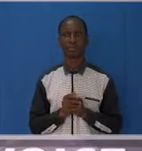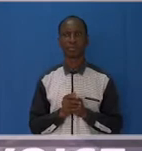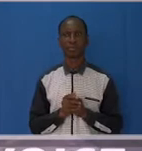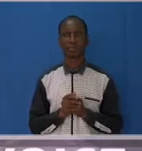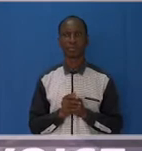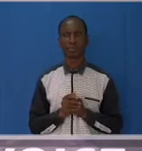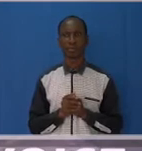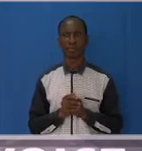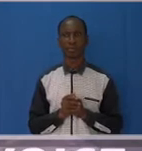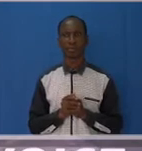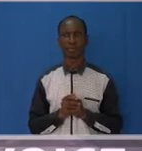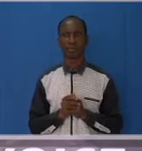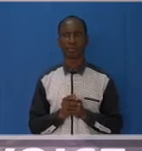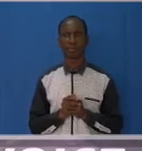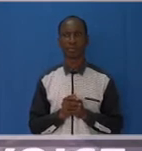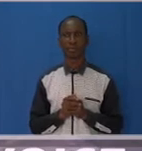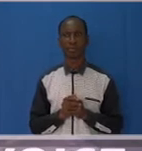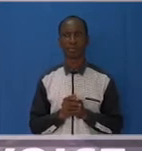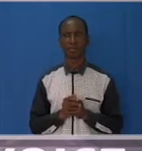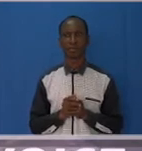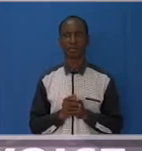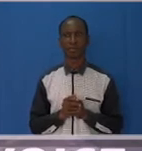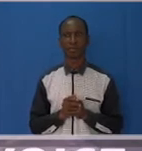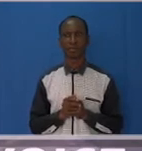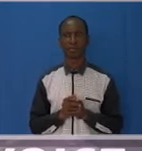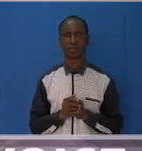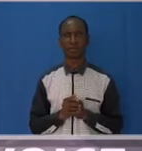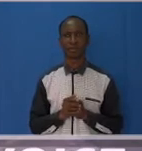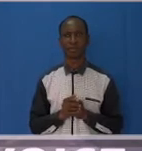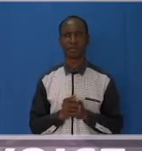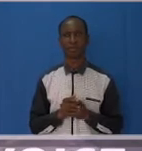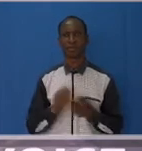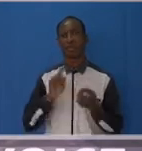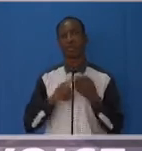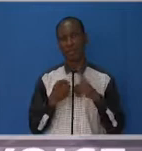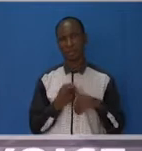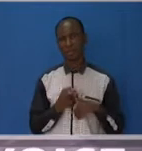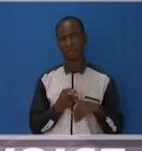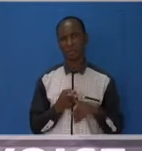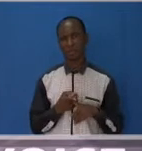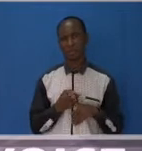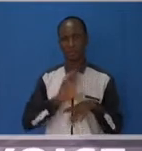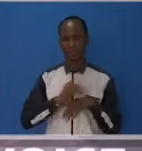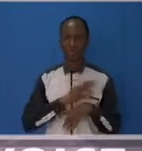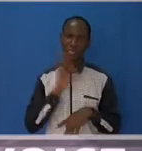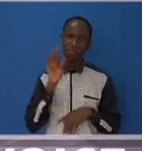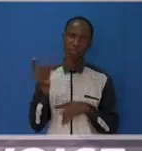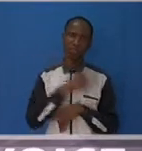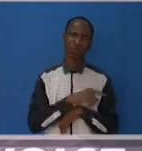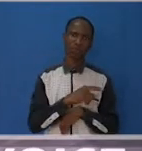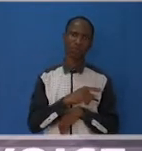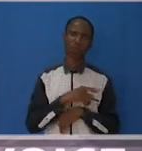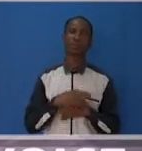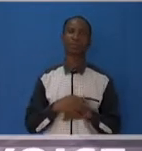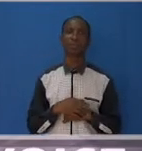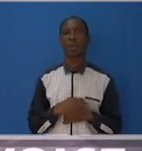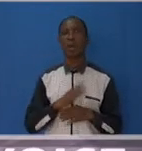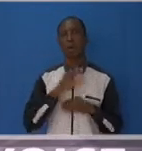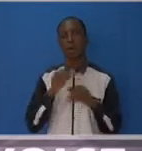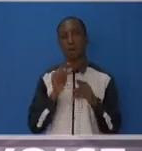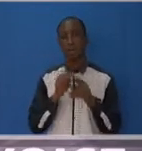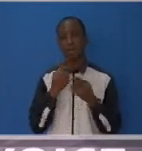na ebetumi ama wa hu no kra no, na no kra no aye wo dishie. Odofu a wote Church of Christ for nka. Ya se mun yina ne